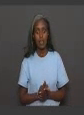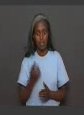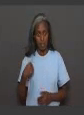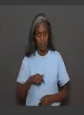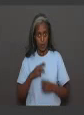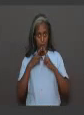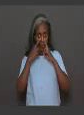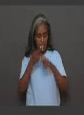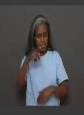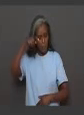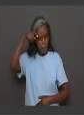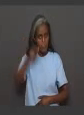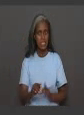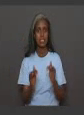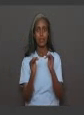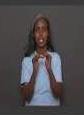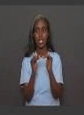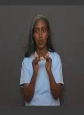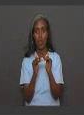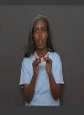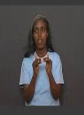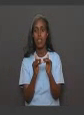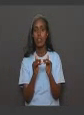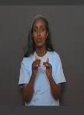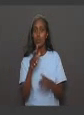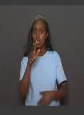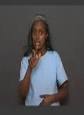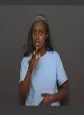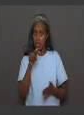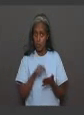Our answer must be equal to